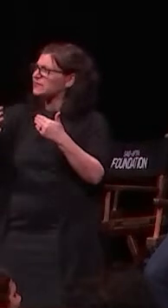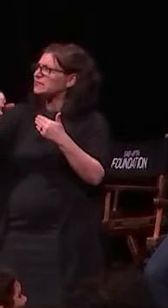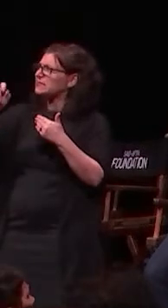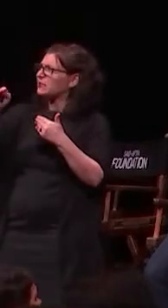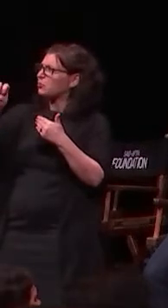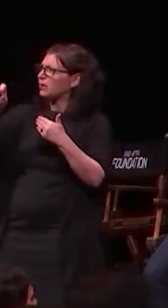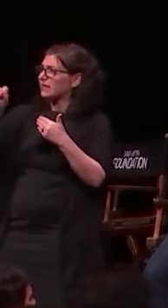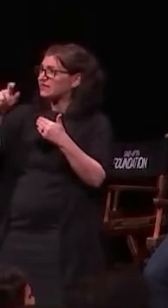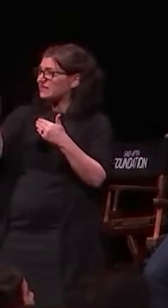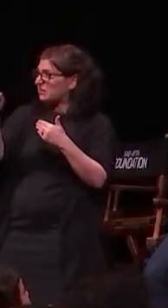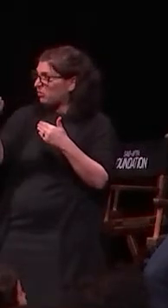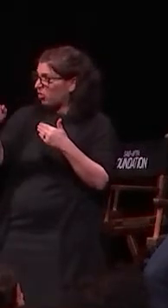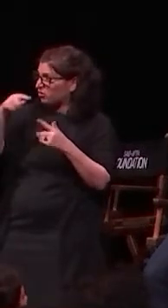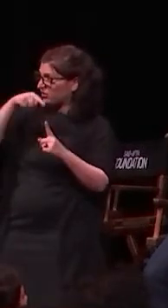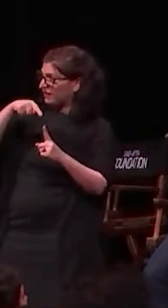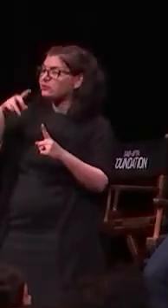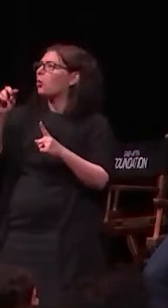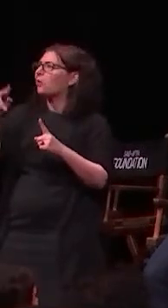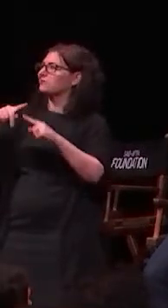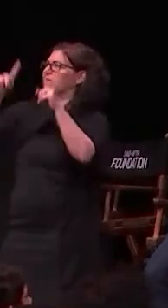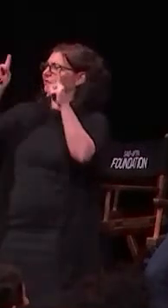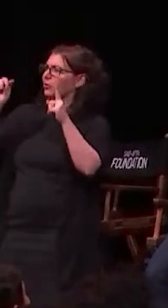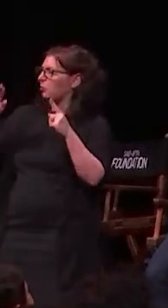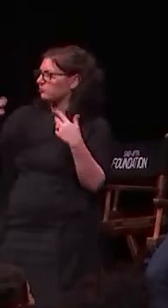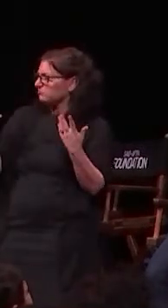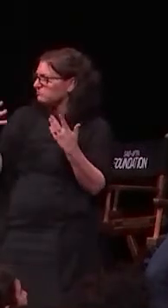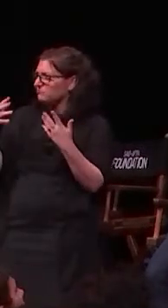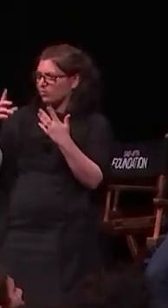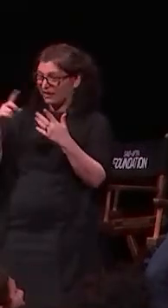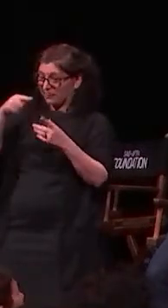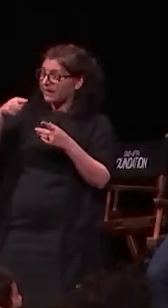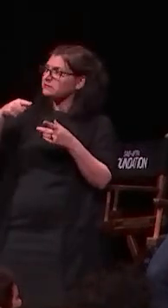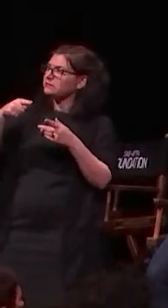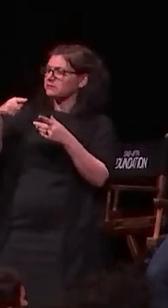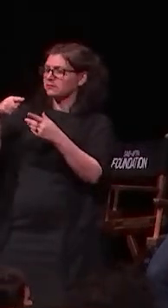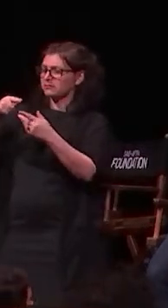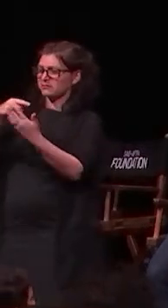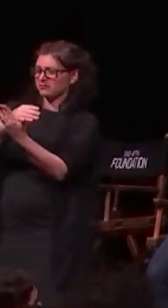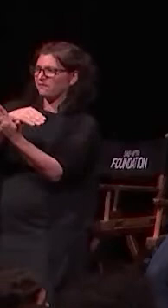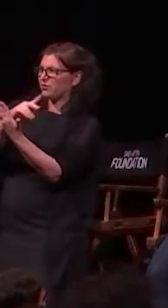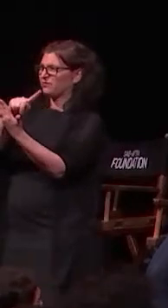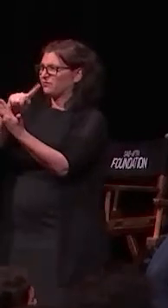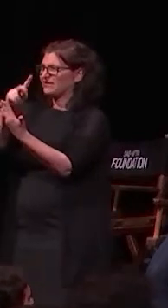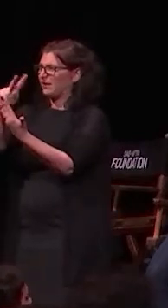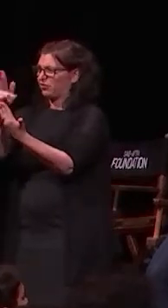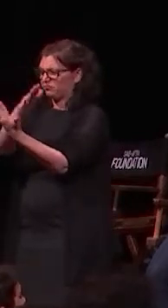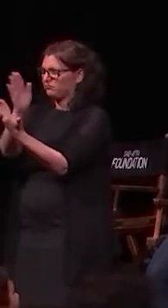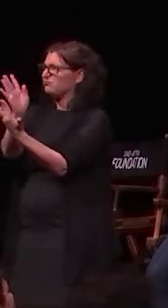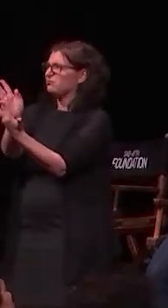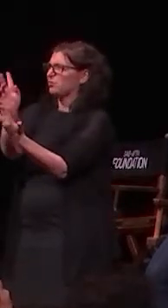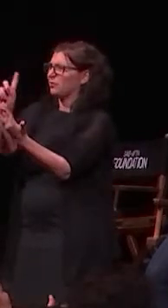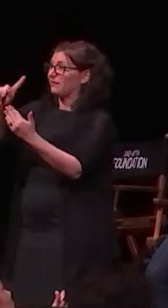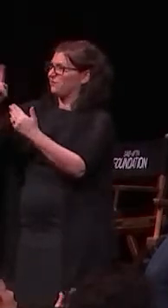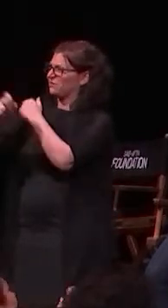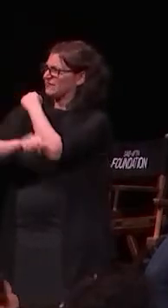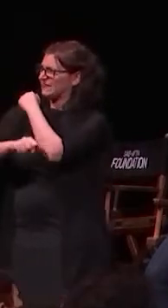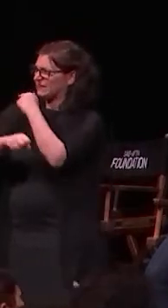series similar to this episode, or is it very different, and where does this episode fall within what I'm assuming is your first season?